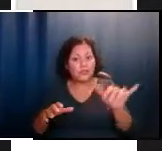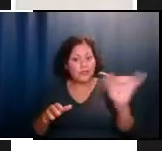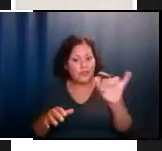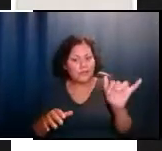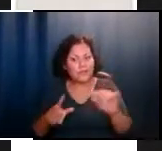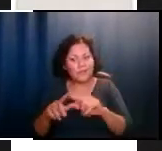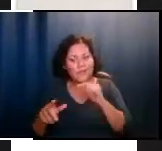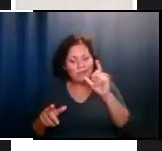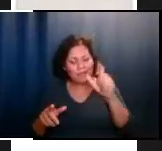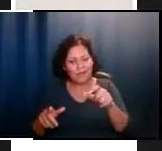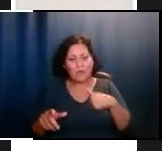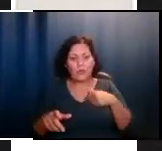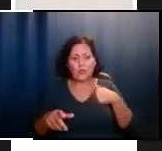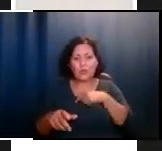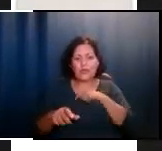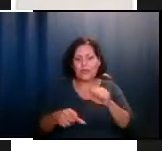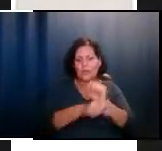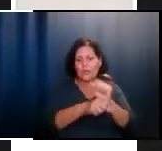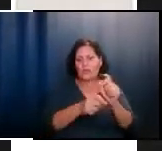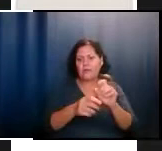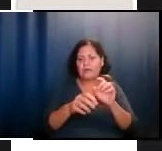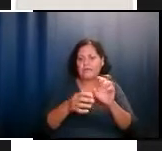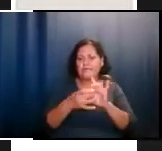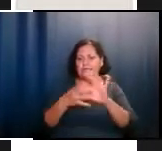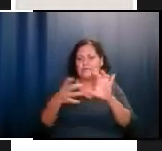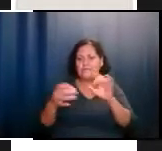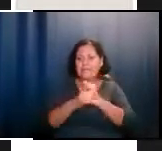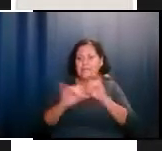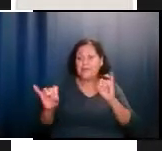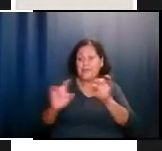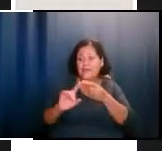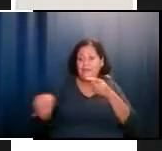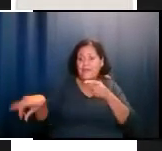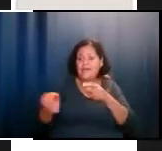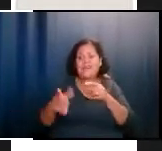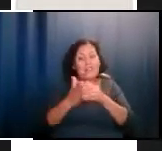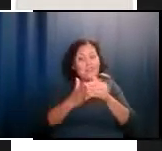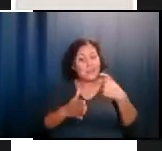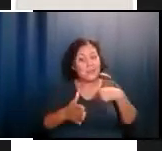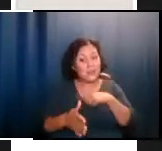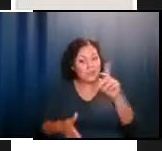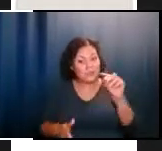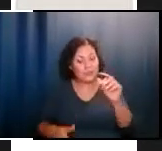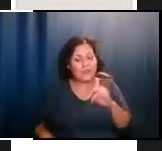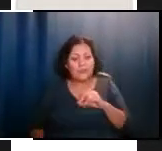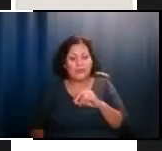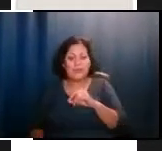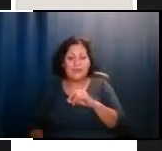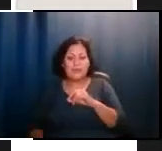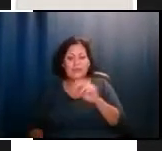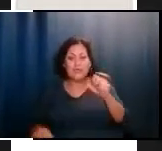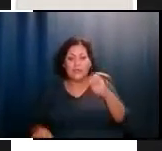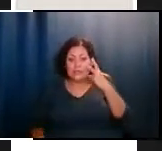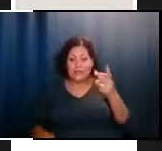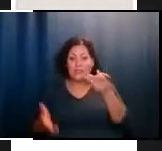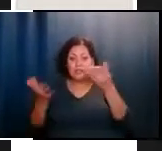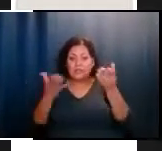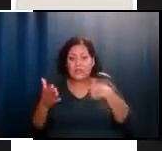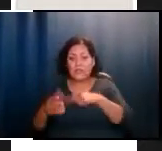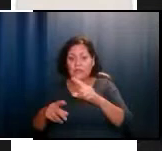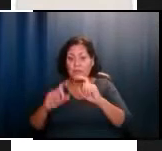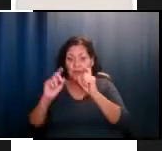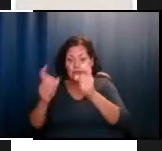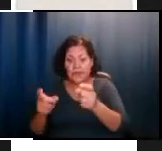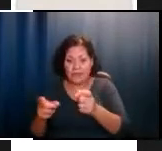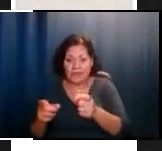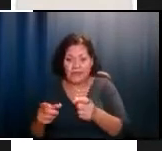We can work independently of them, and we often do. So you can see the services that are provided there on the